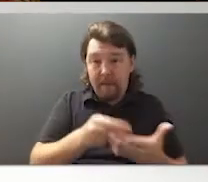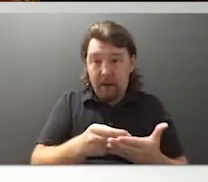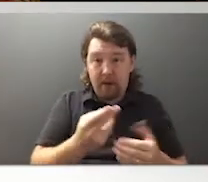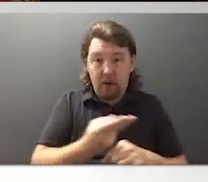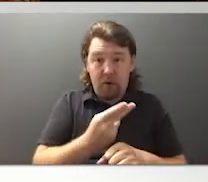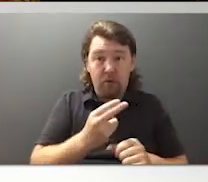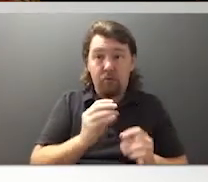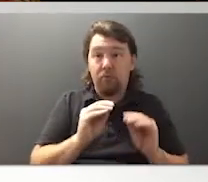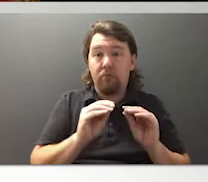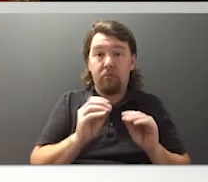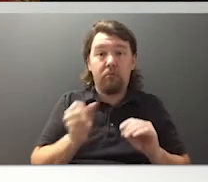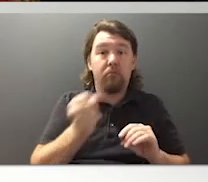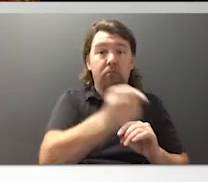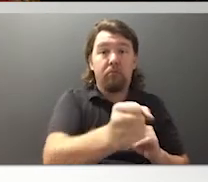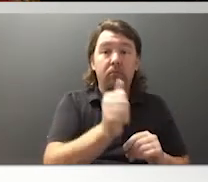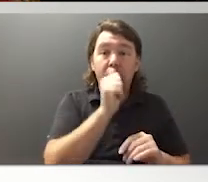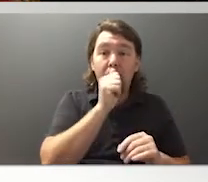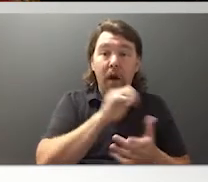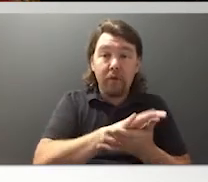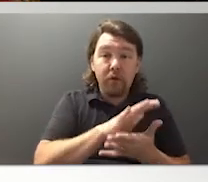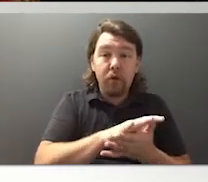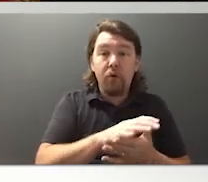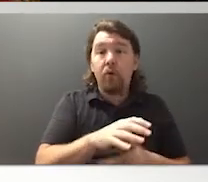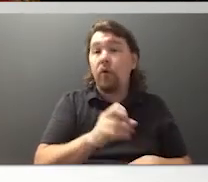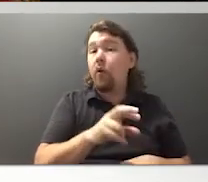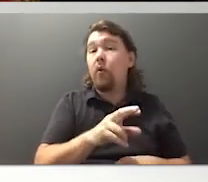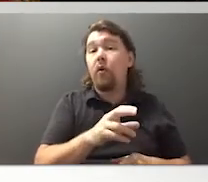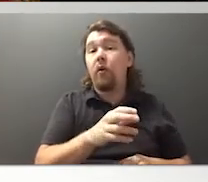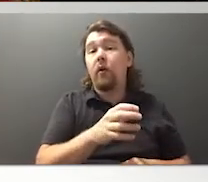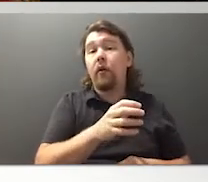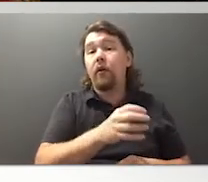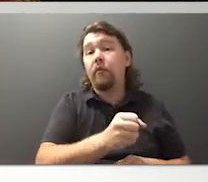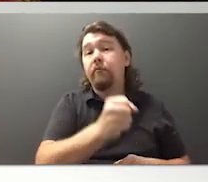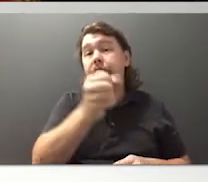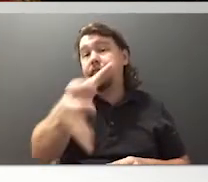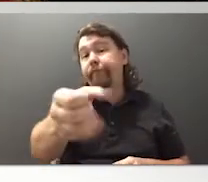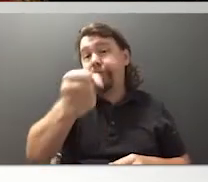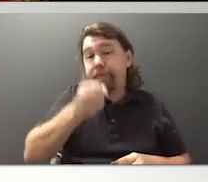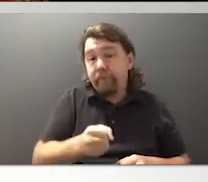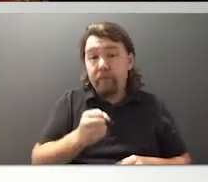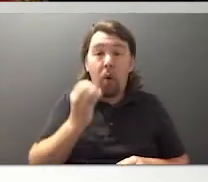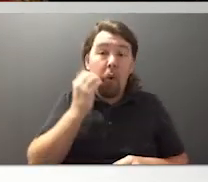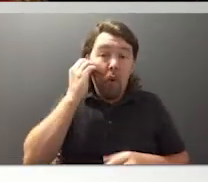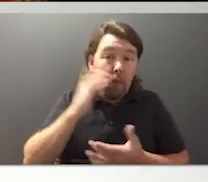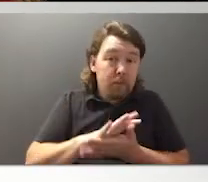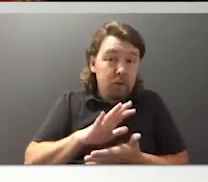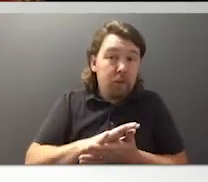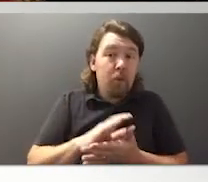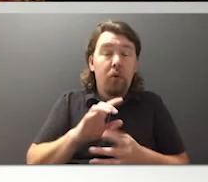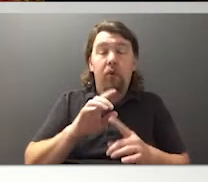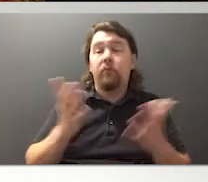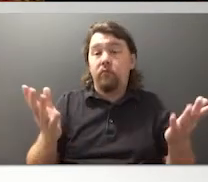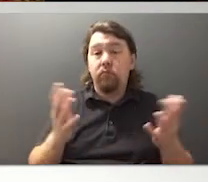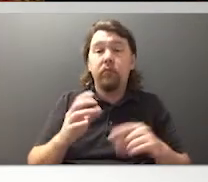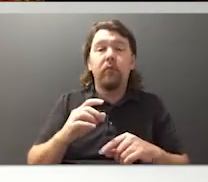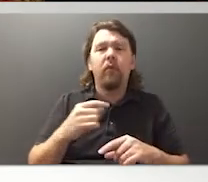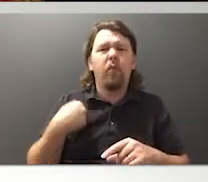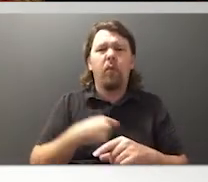private school or to homeschool the child. And we'll talk in a minute about the things that the scholarship can be used